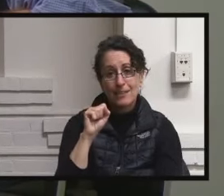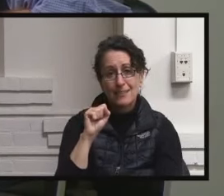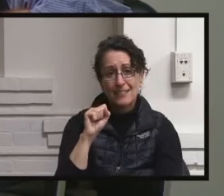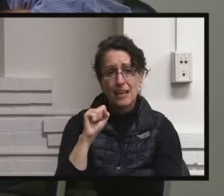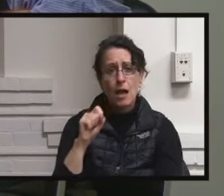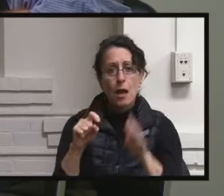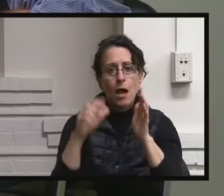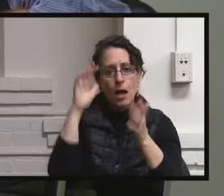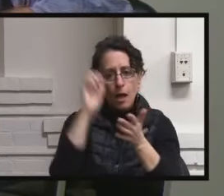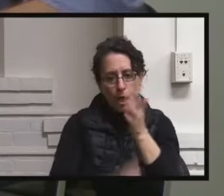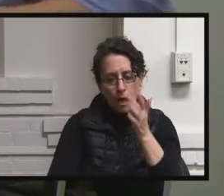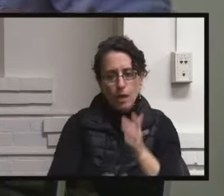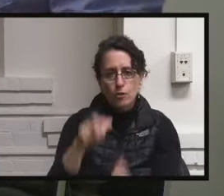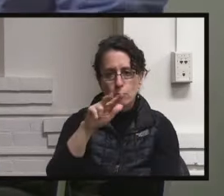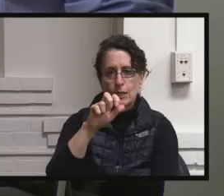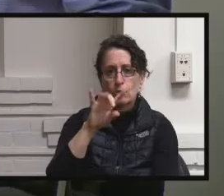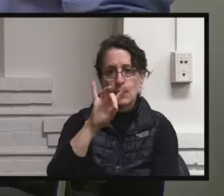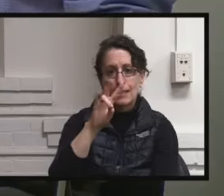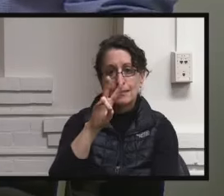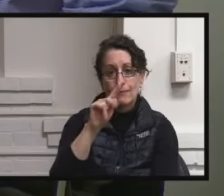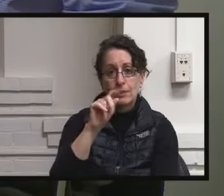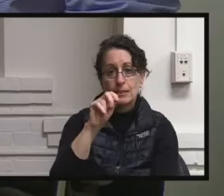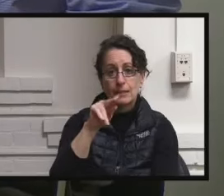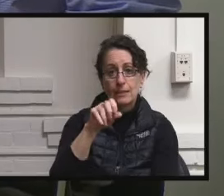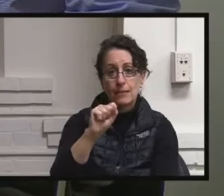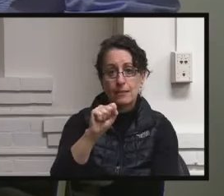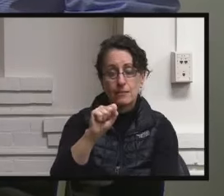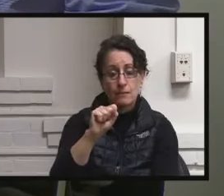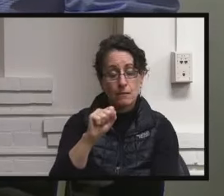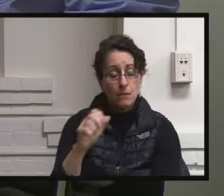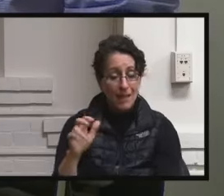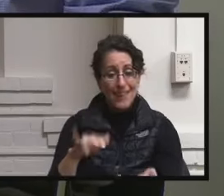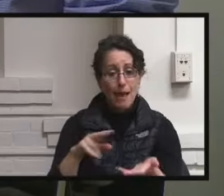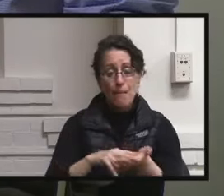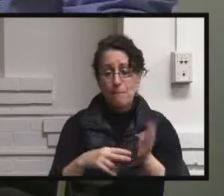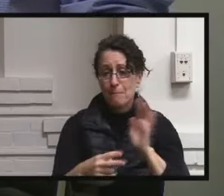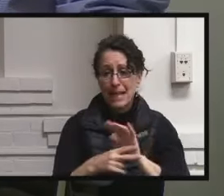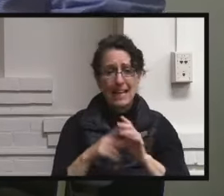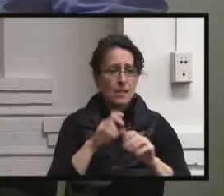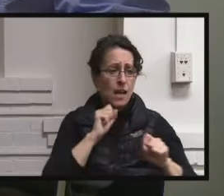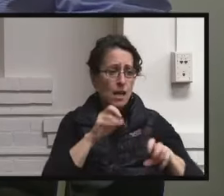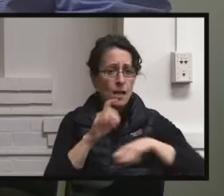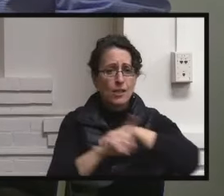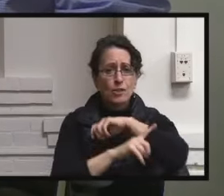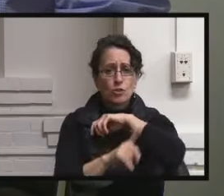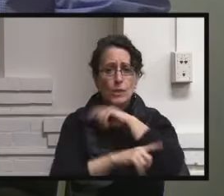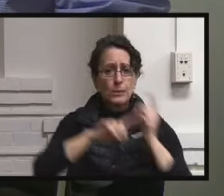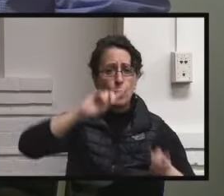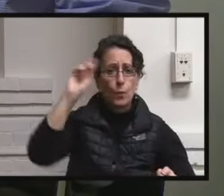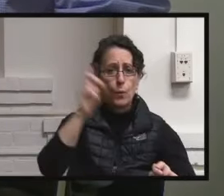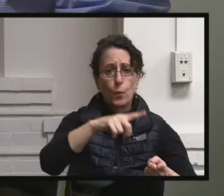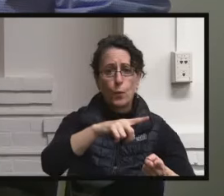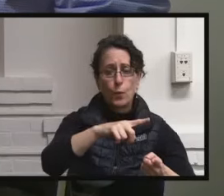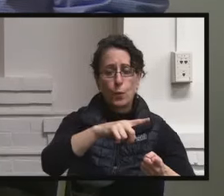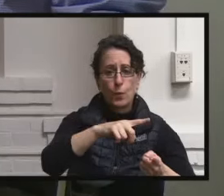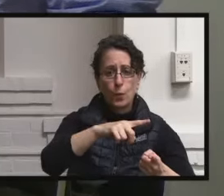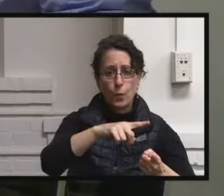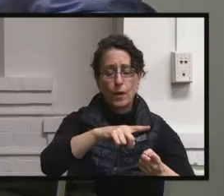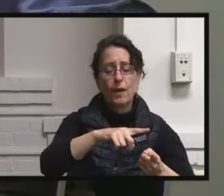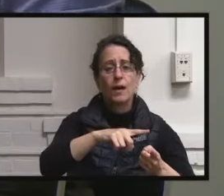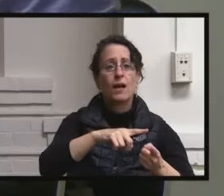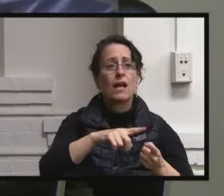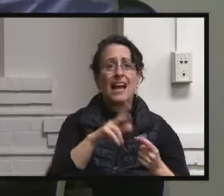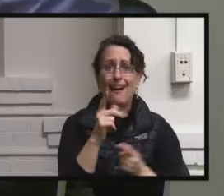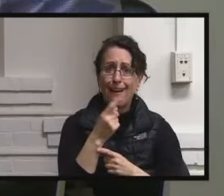tons. So what you can see is that our waste stream is changing, that the volume of rubbish is cut in half or a